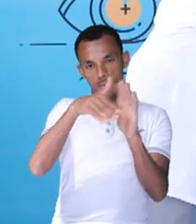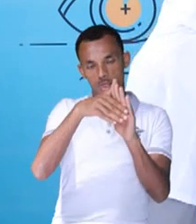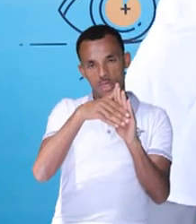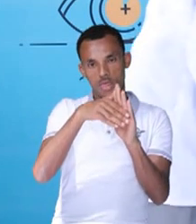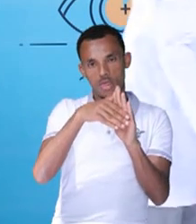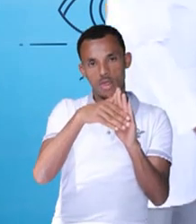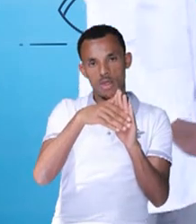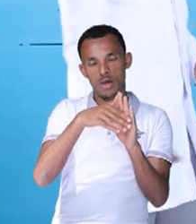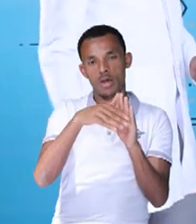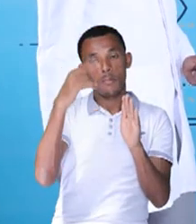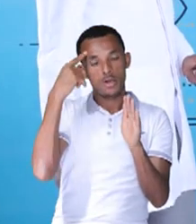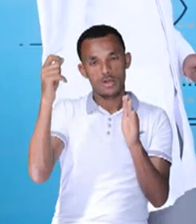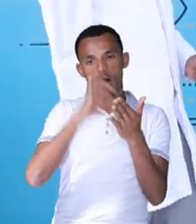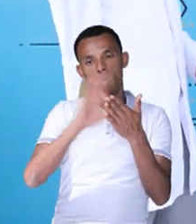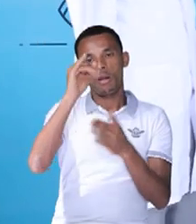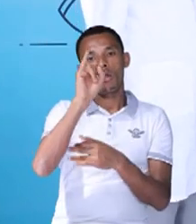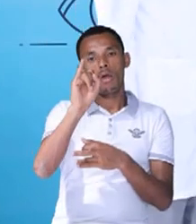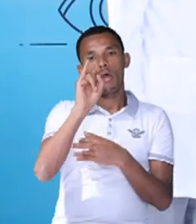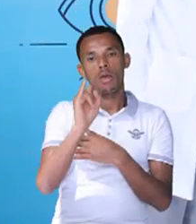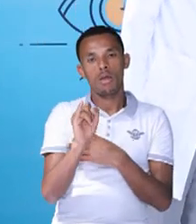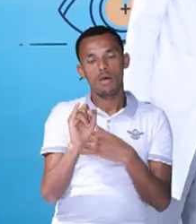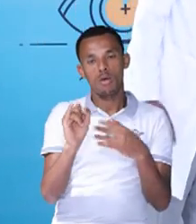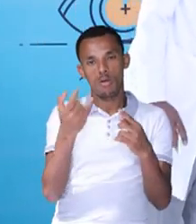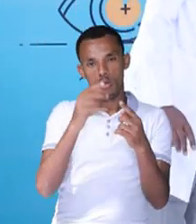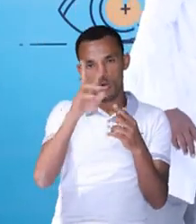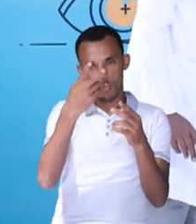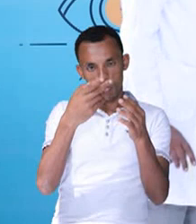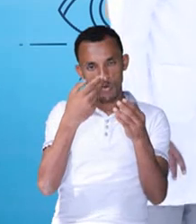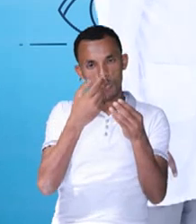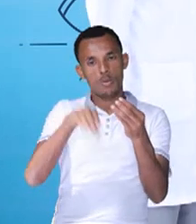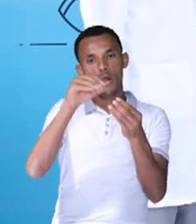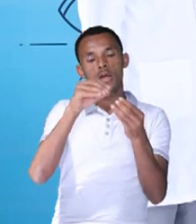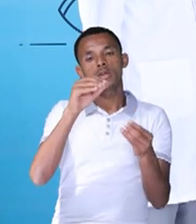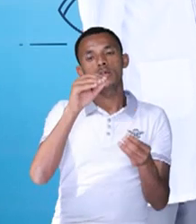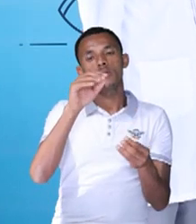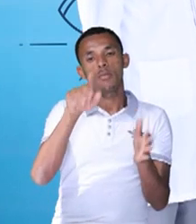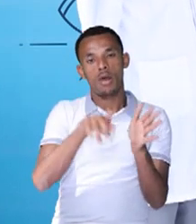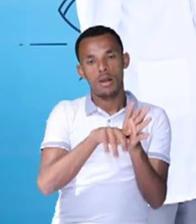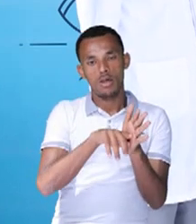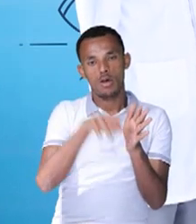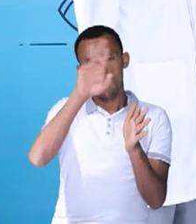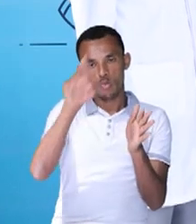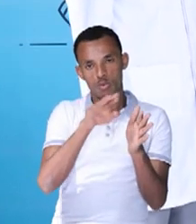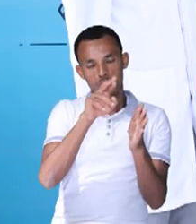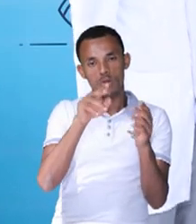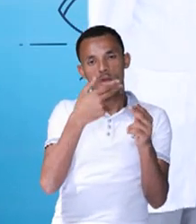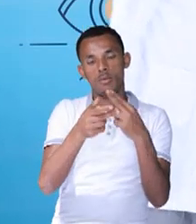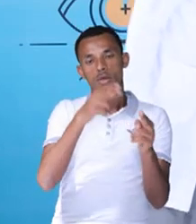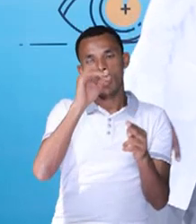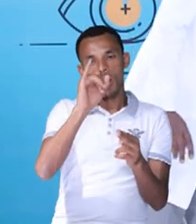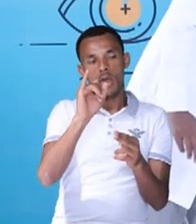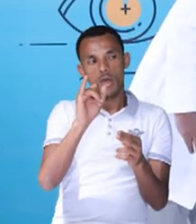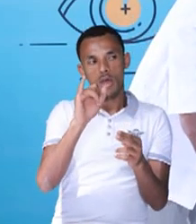by an imaginary number, I it comes. So 2 plus minus 2 root 2 times I over 6.